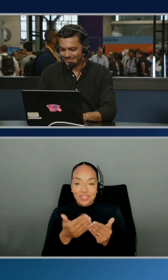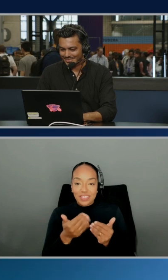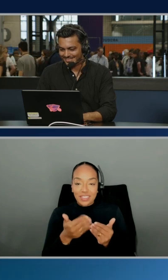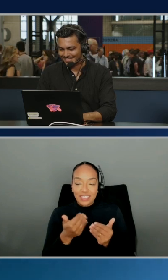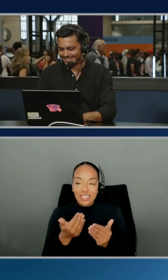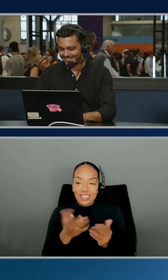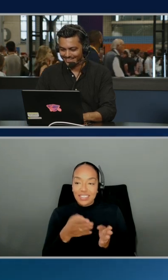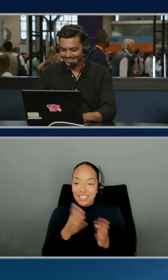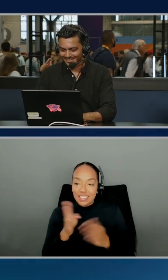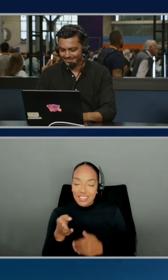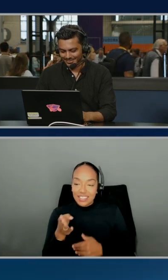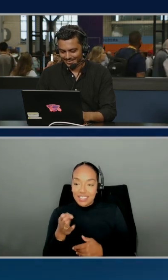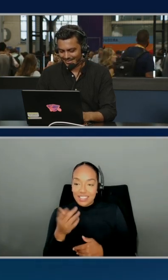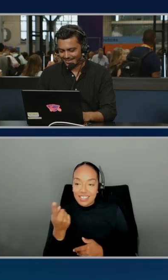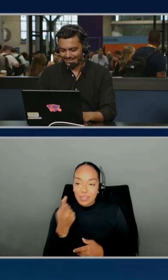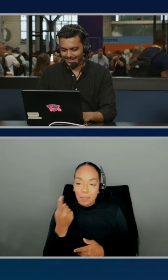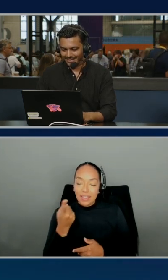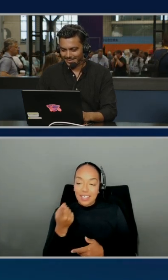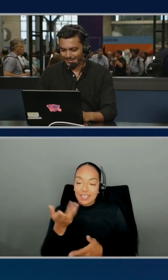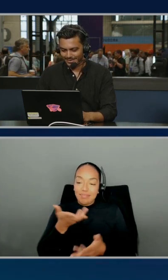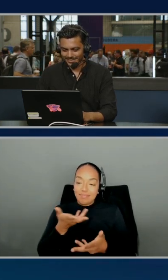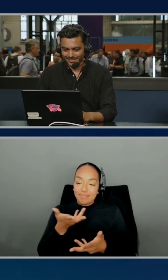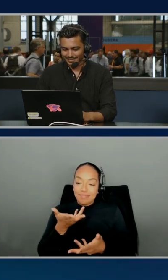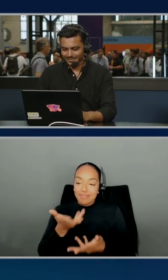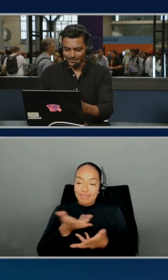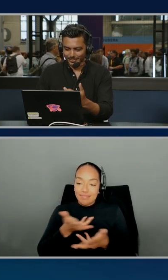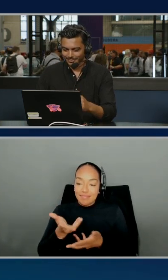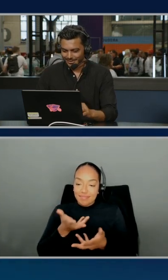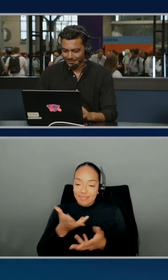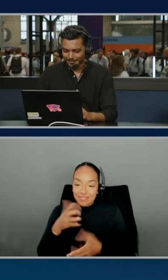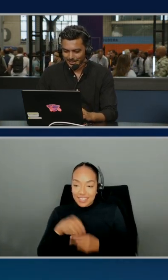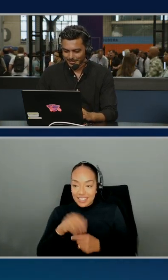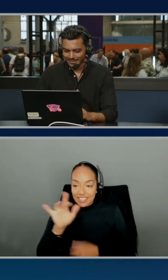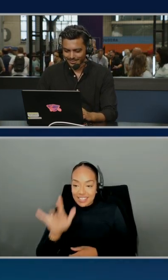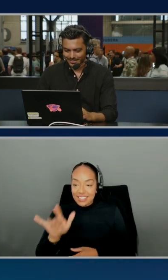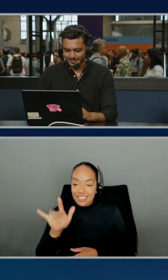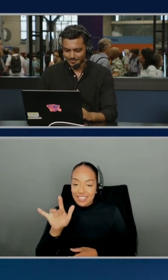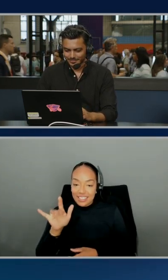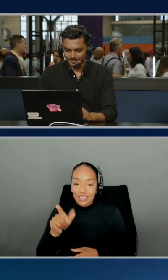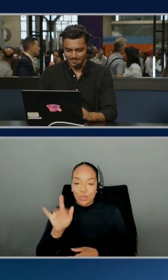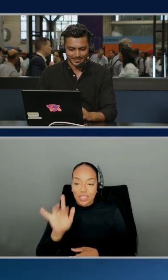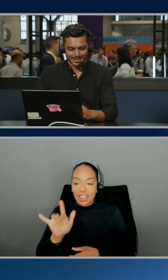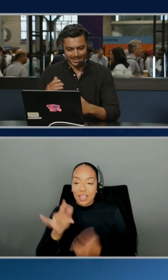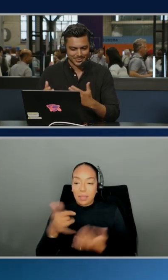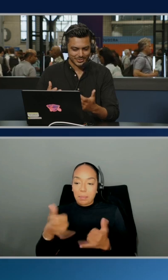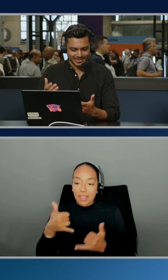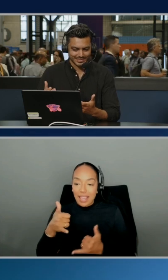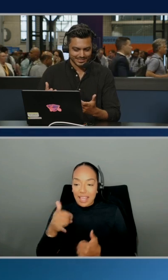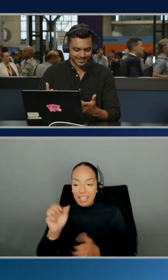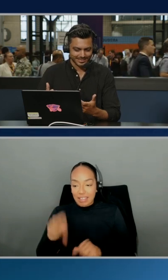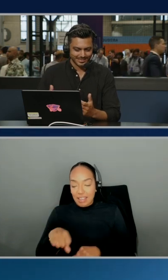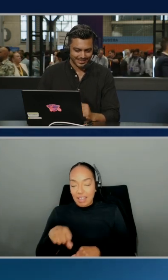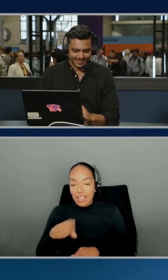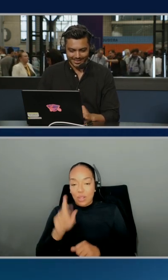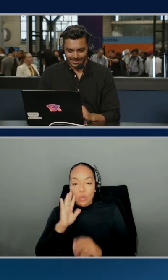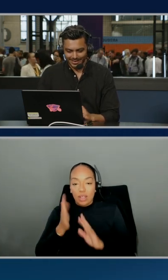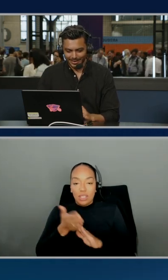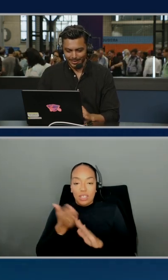something which is interactive. I hit Command Enter. You can also click on the play button, and it generates a